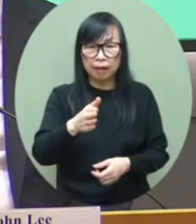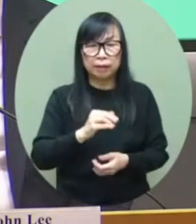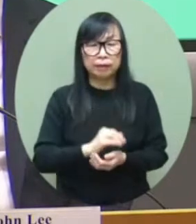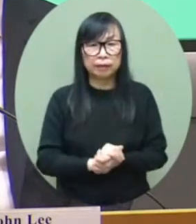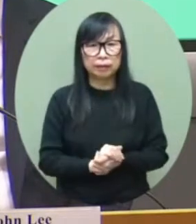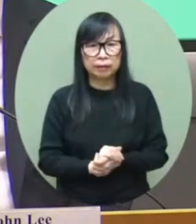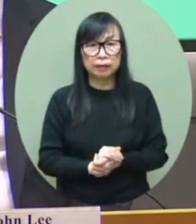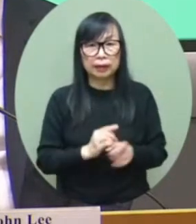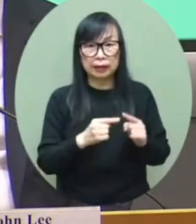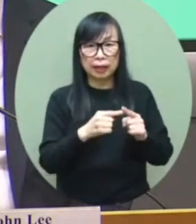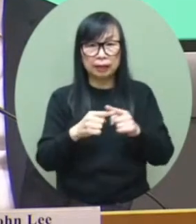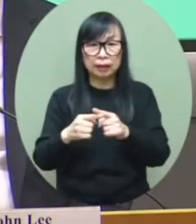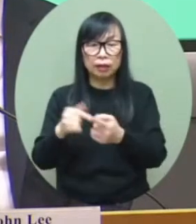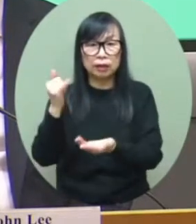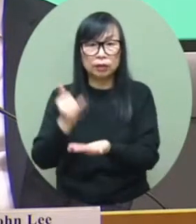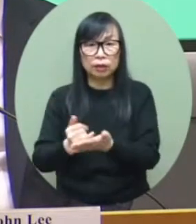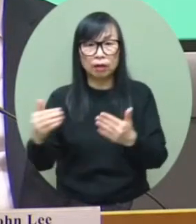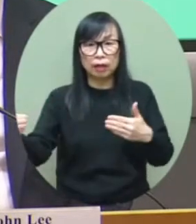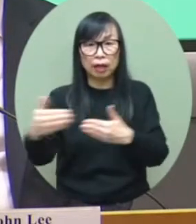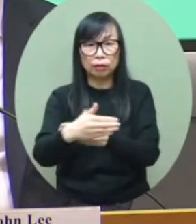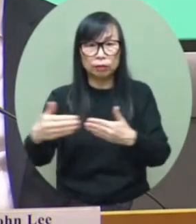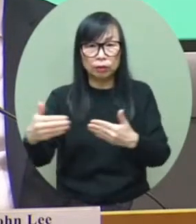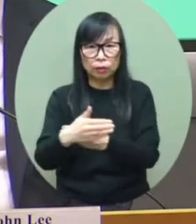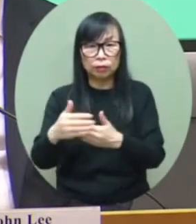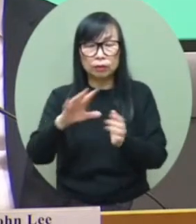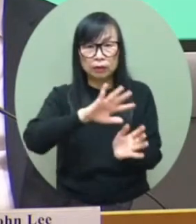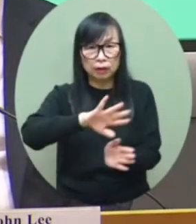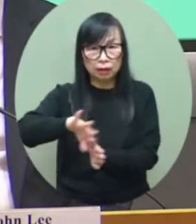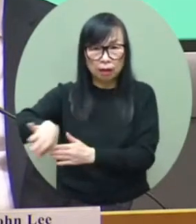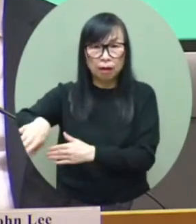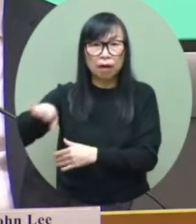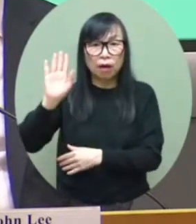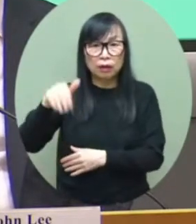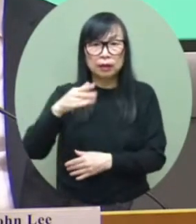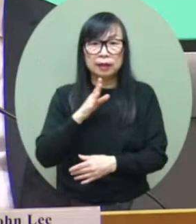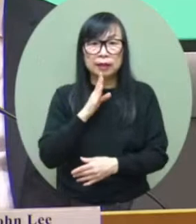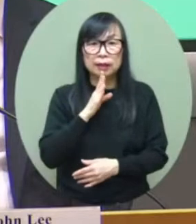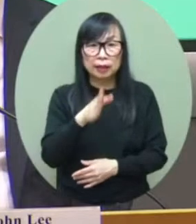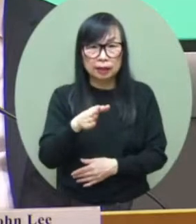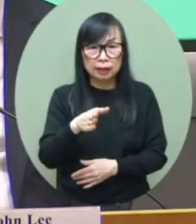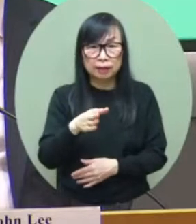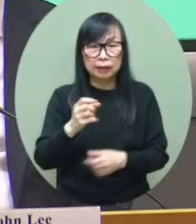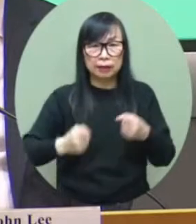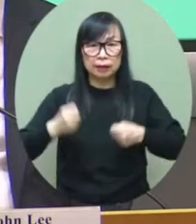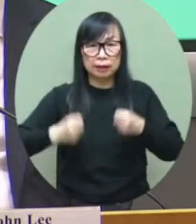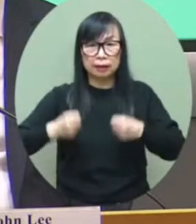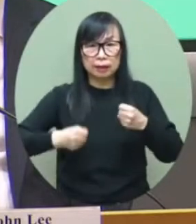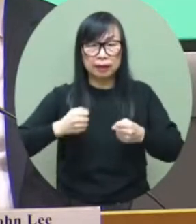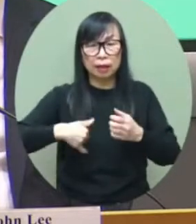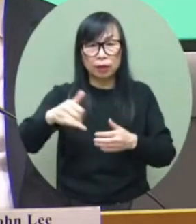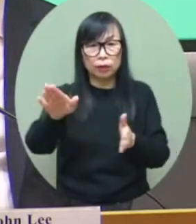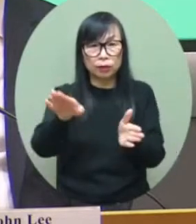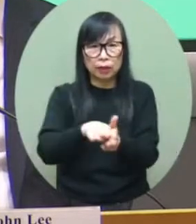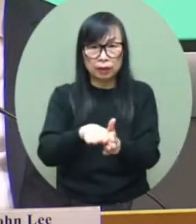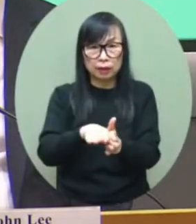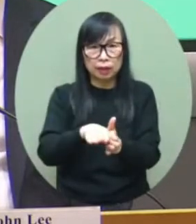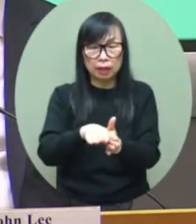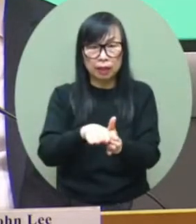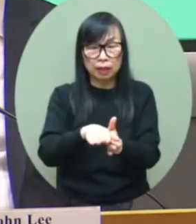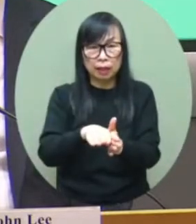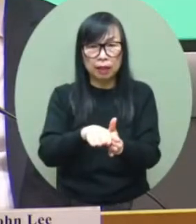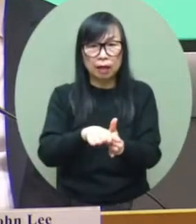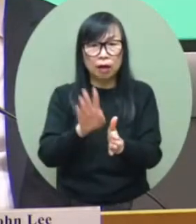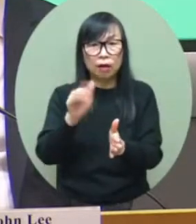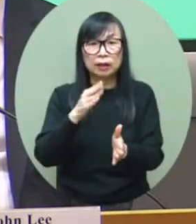capacity. Besides public transport means, travelers can drive their